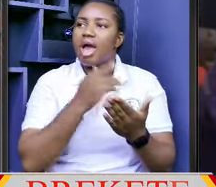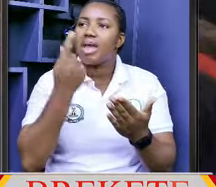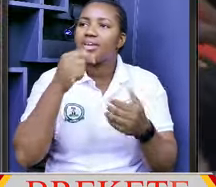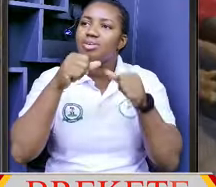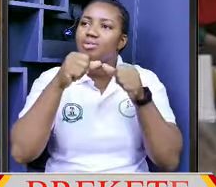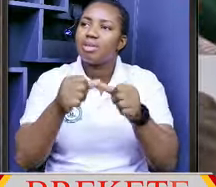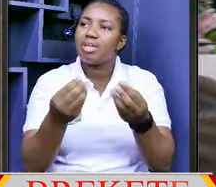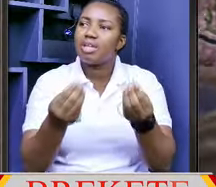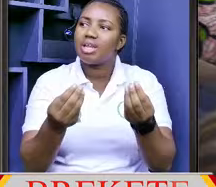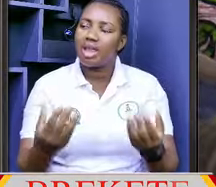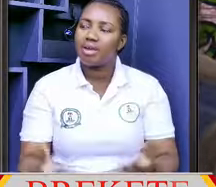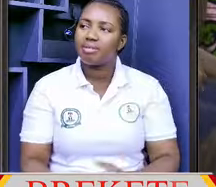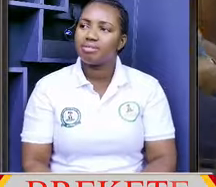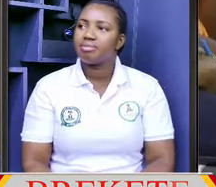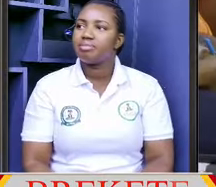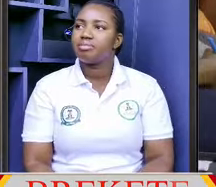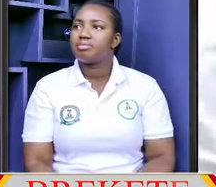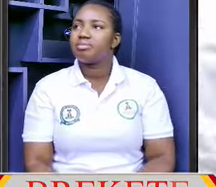See.